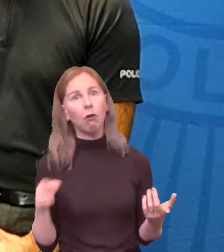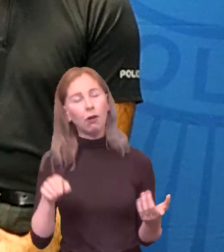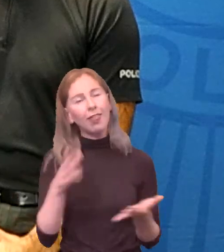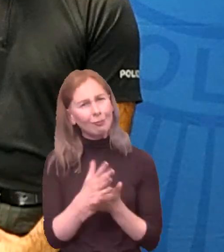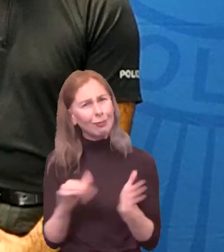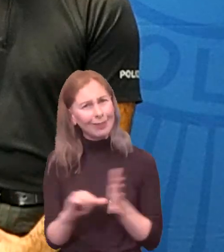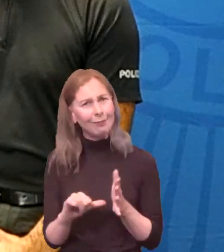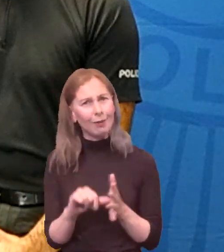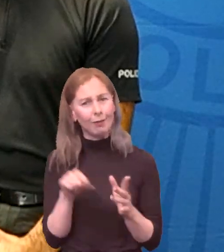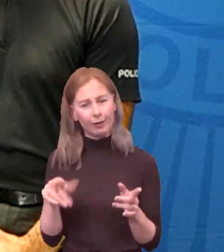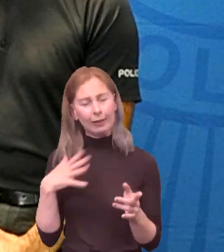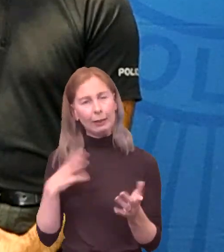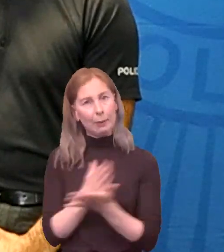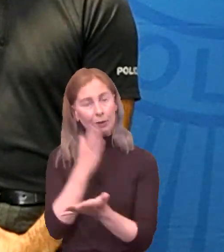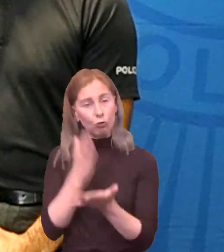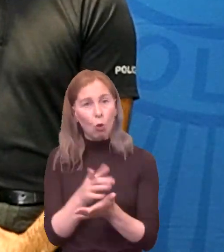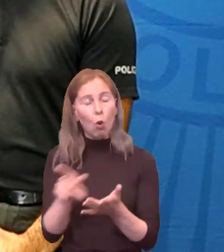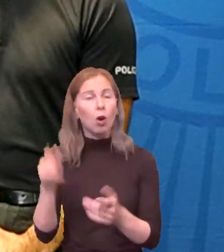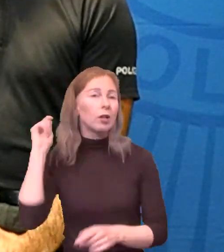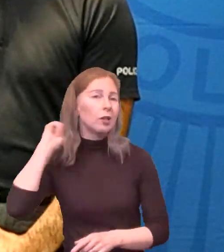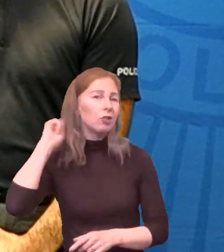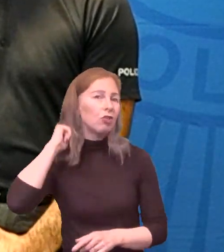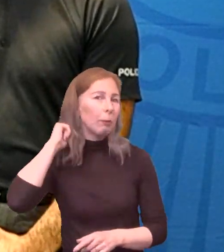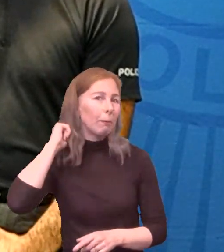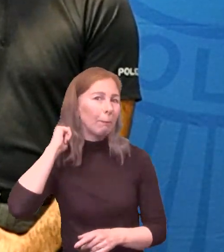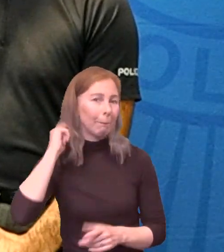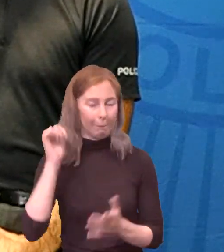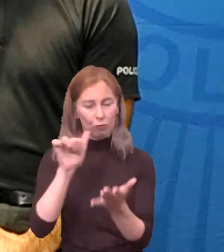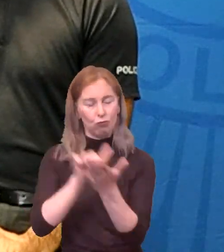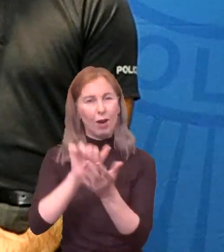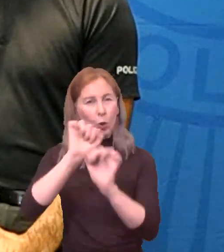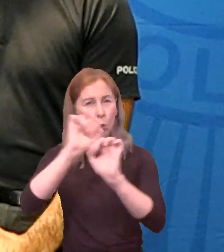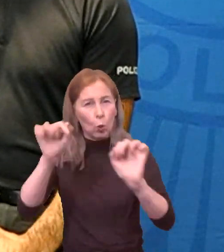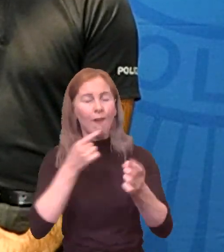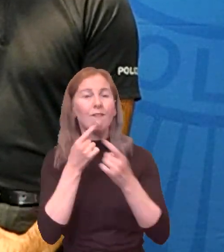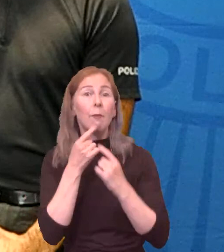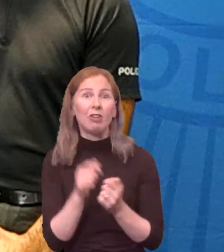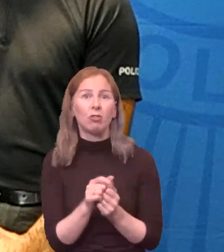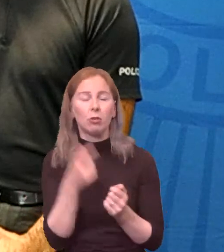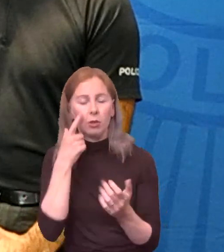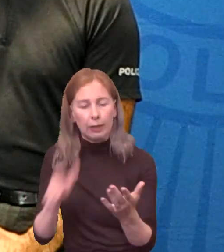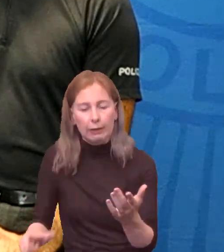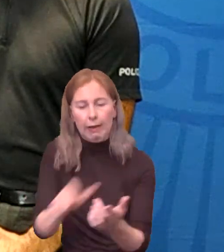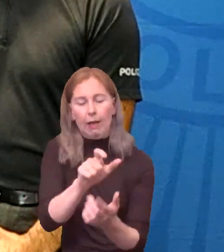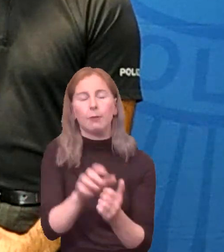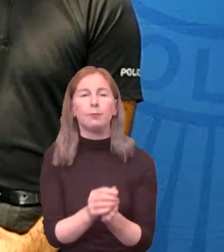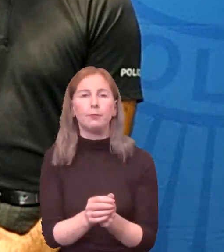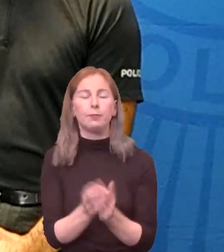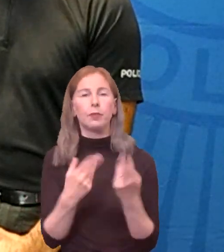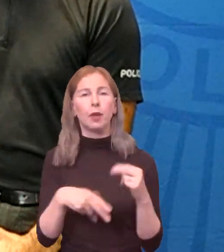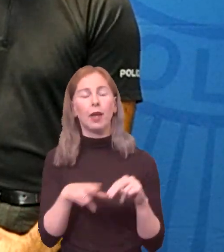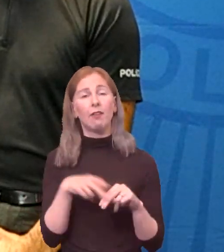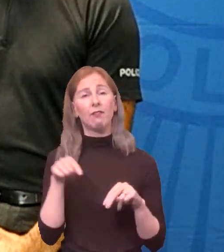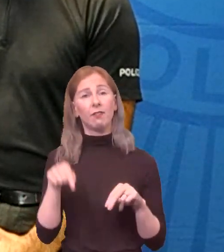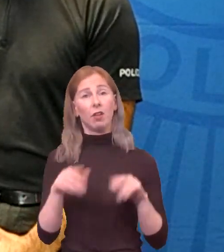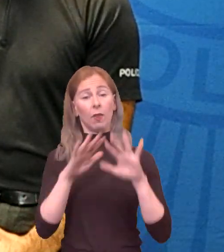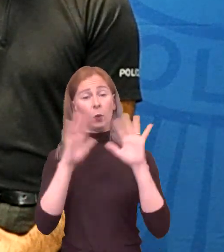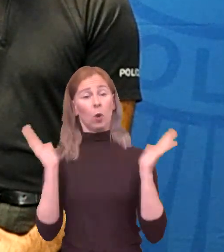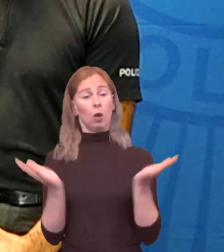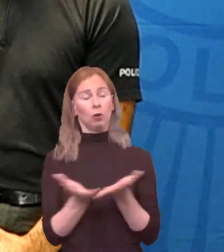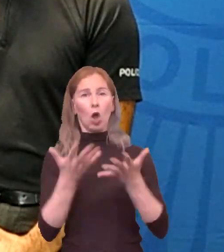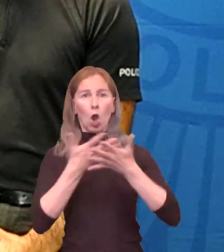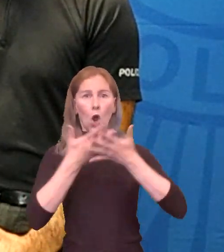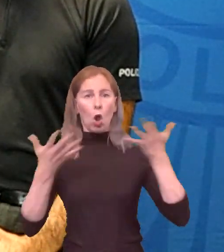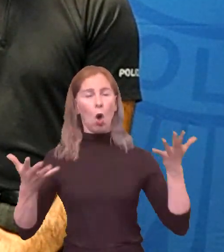with if the right details were on the chips. And in the world at the moment, where lots of dogs are being purchased and puppies are being